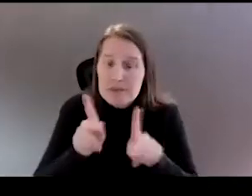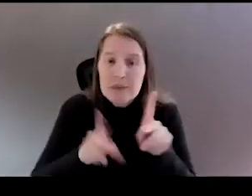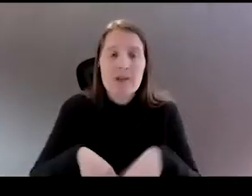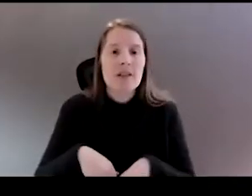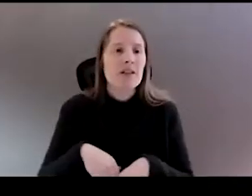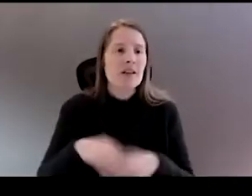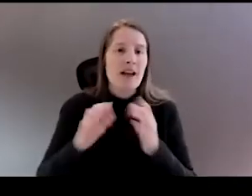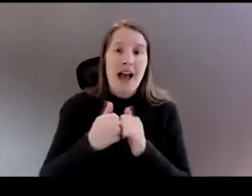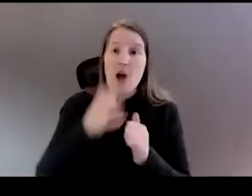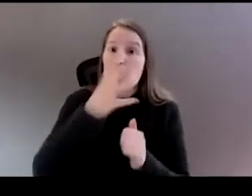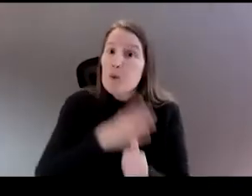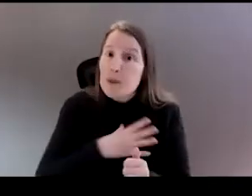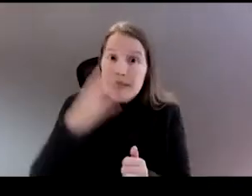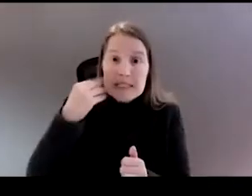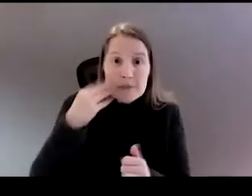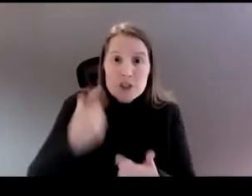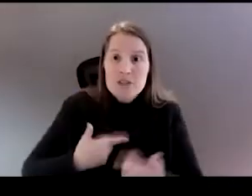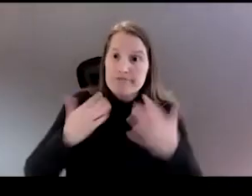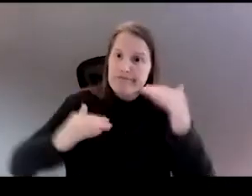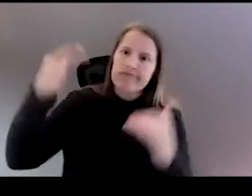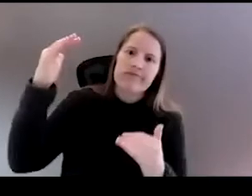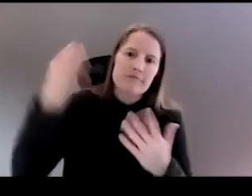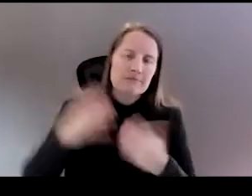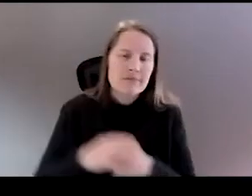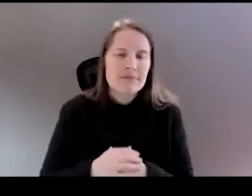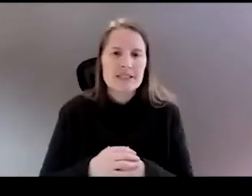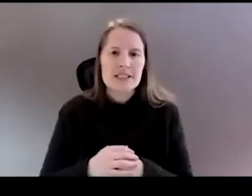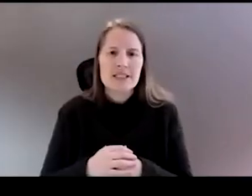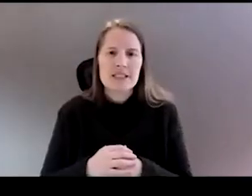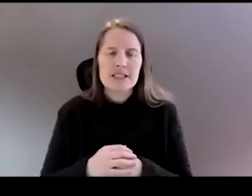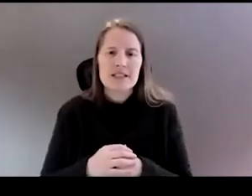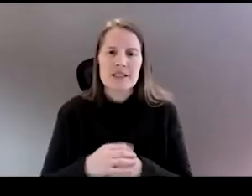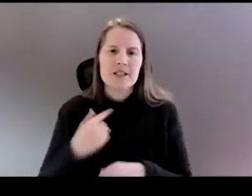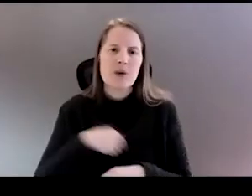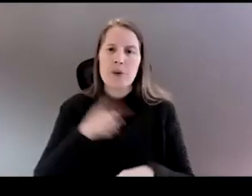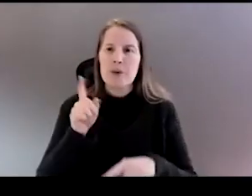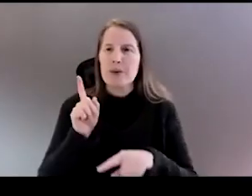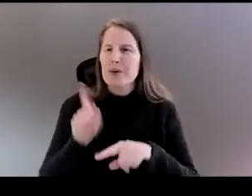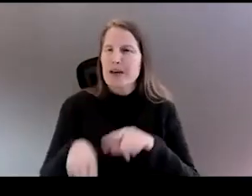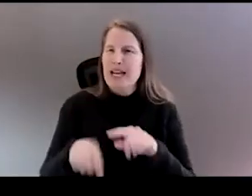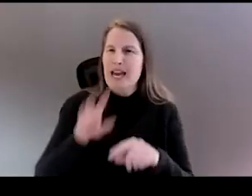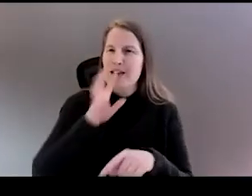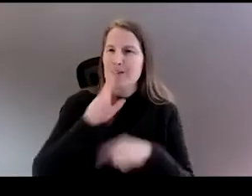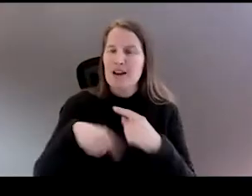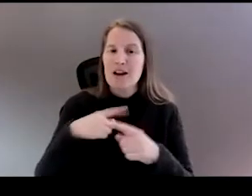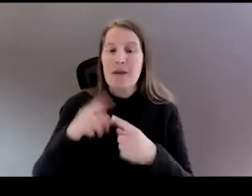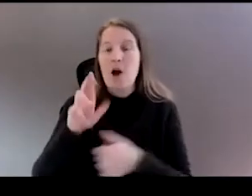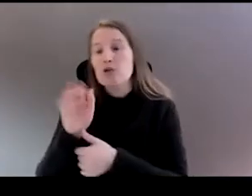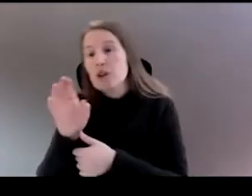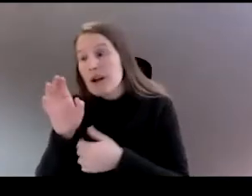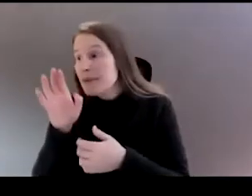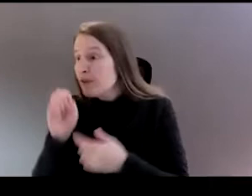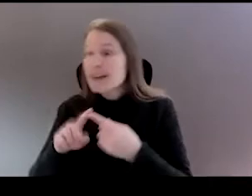treated. I don't think that we can just also talk about issues of race or economics without